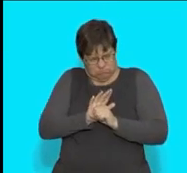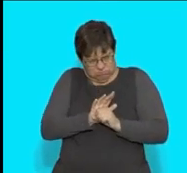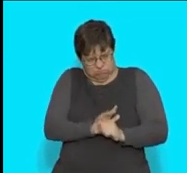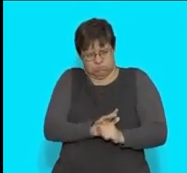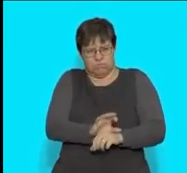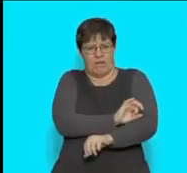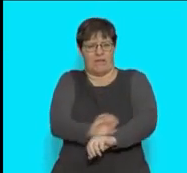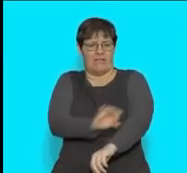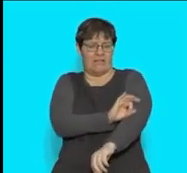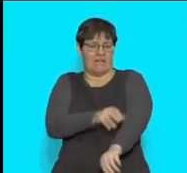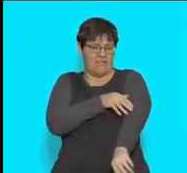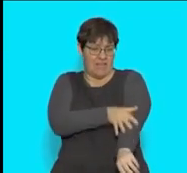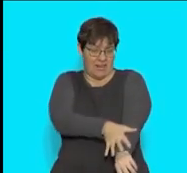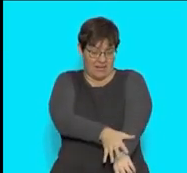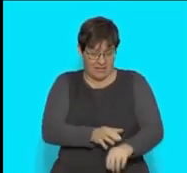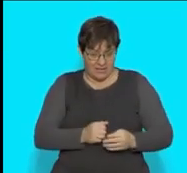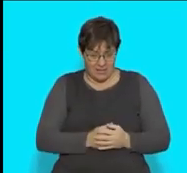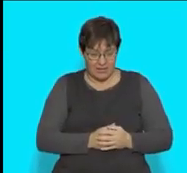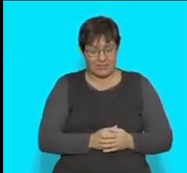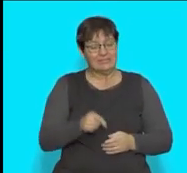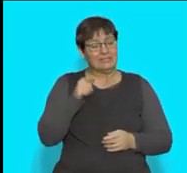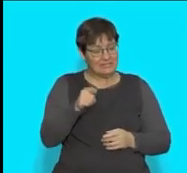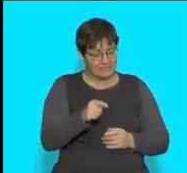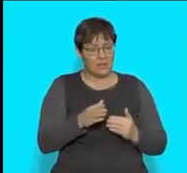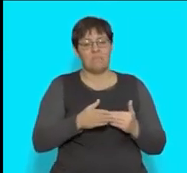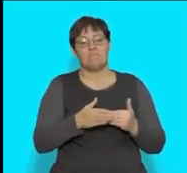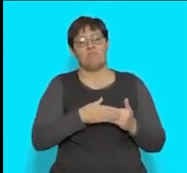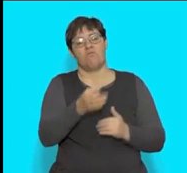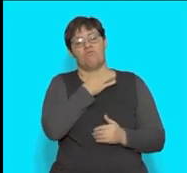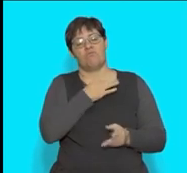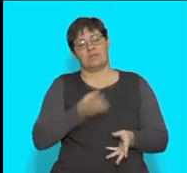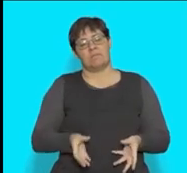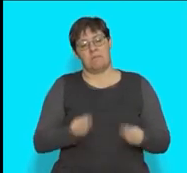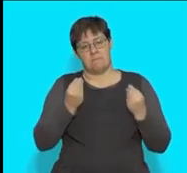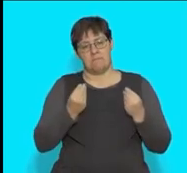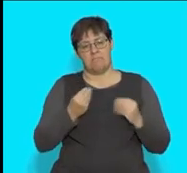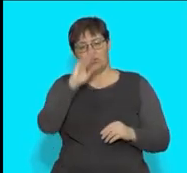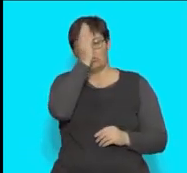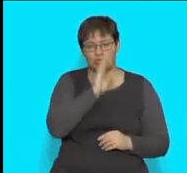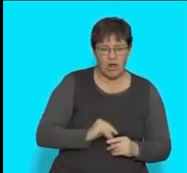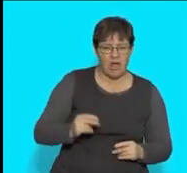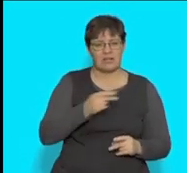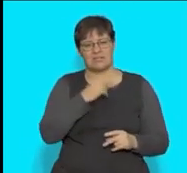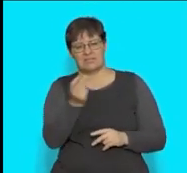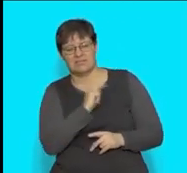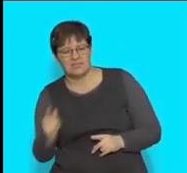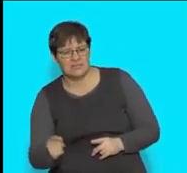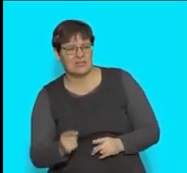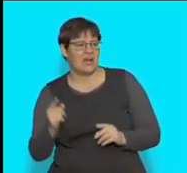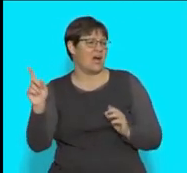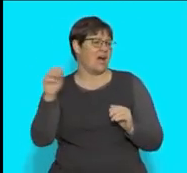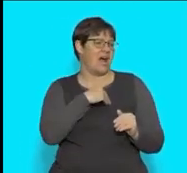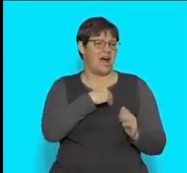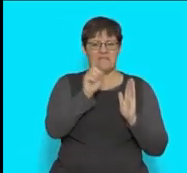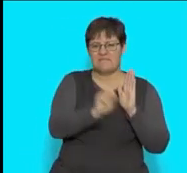big pressure in our bodies, and that obviously makes us more at risk to strokes, to heart failure, to